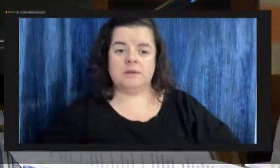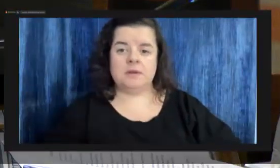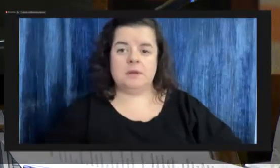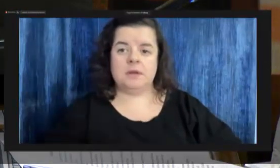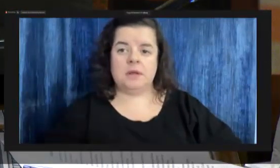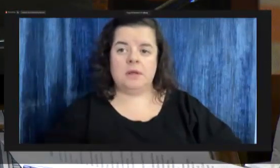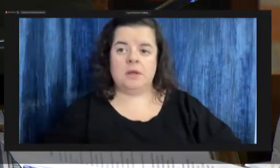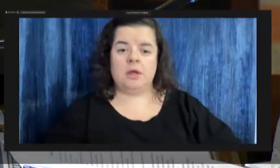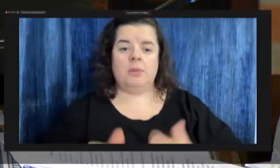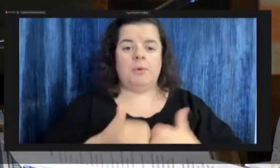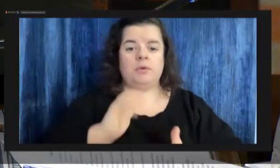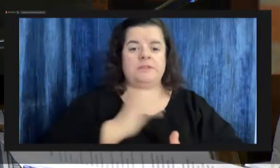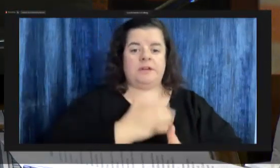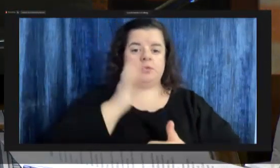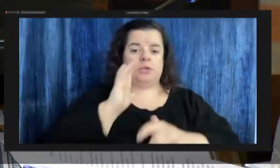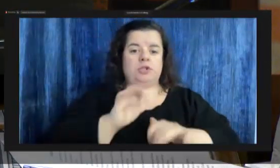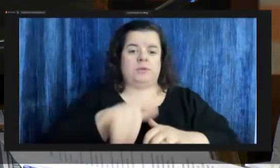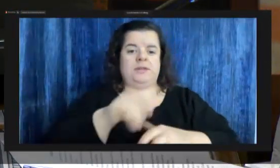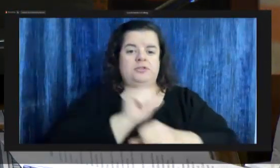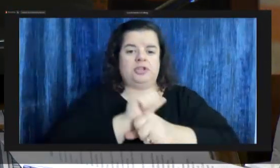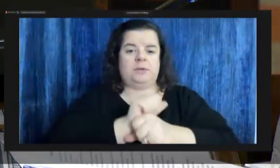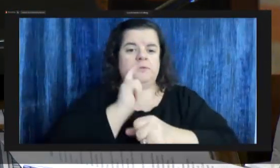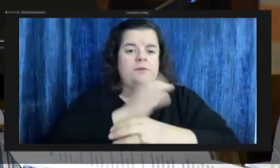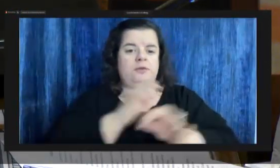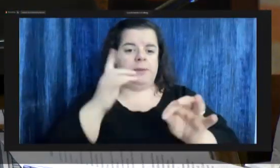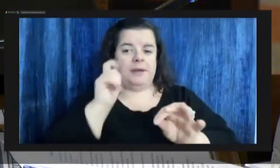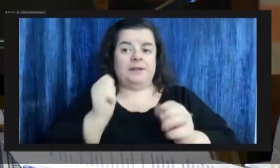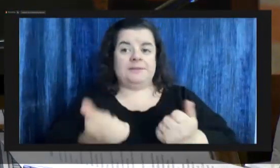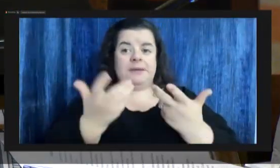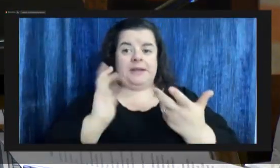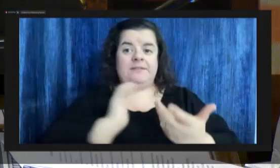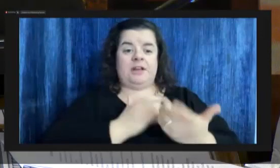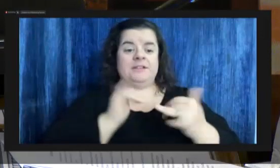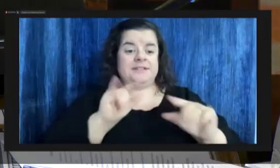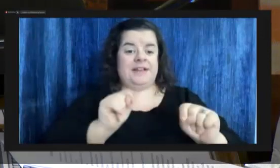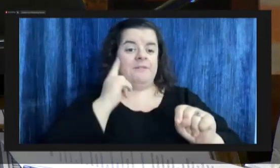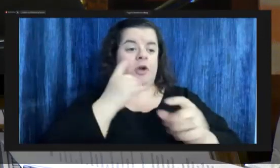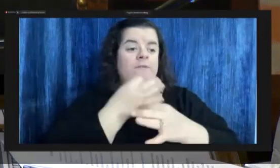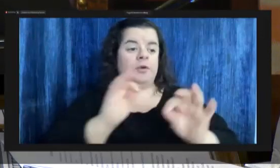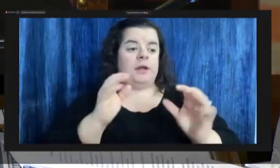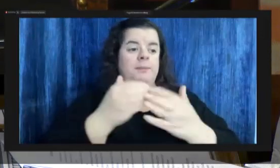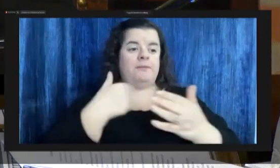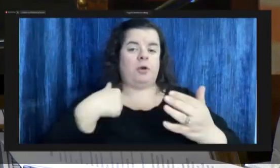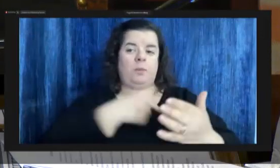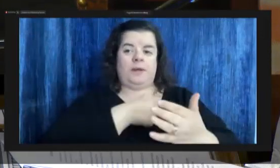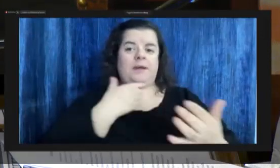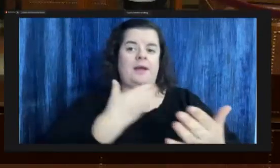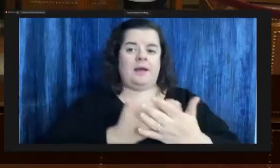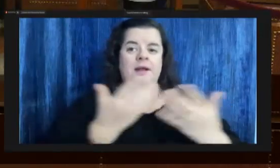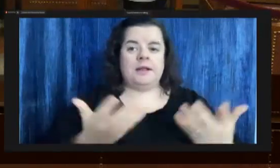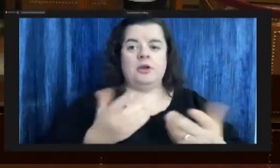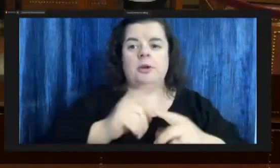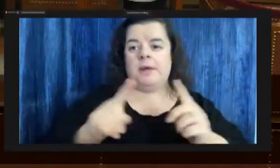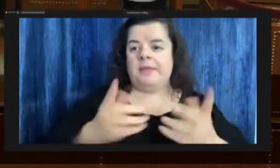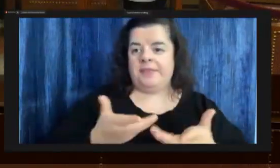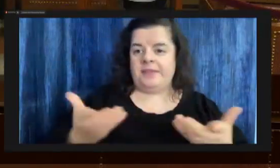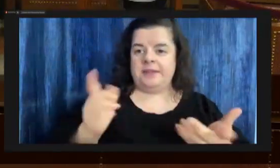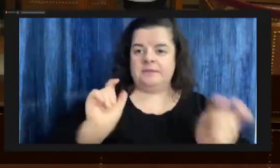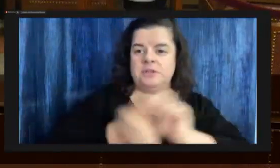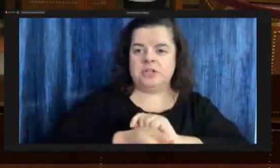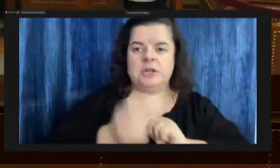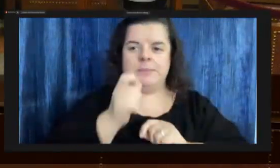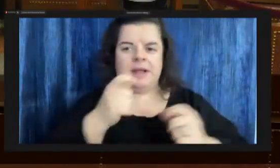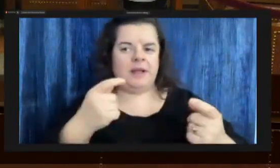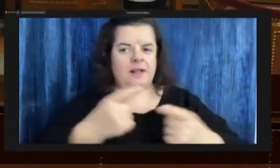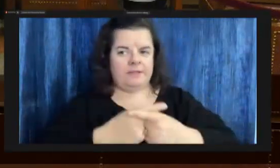because a lot of us did them for free before you even got here. So, but things have changed over the years. I'm not conflicted because I am